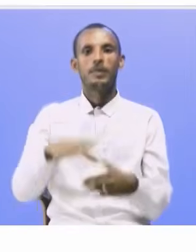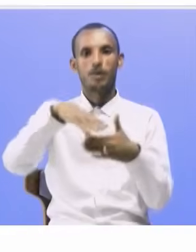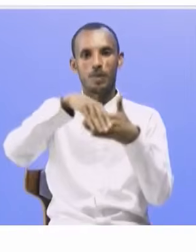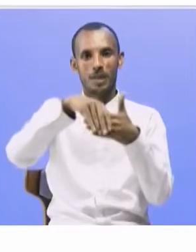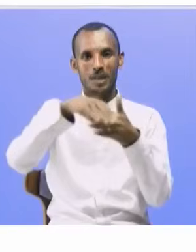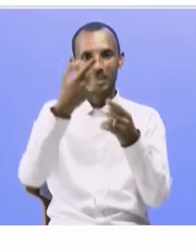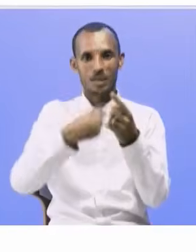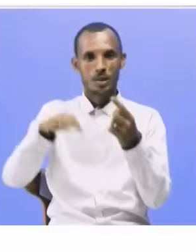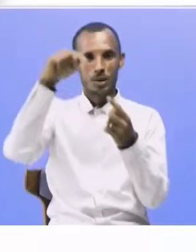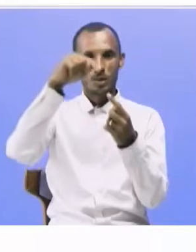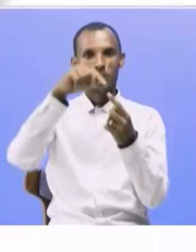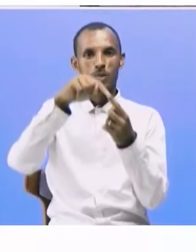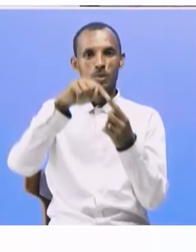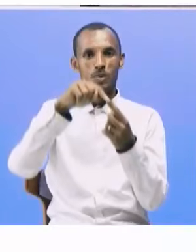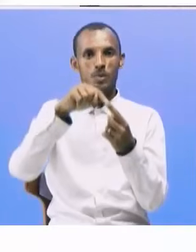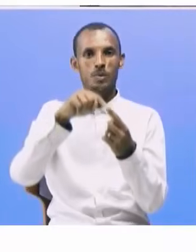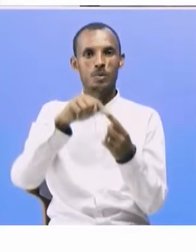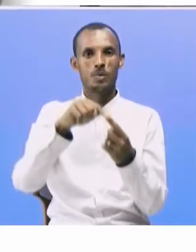to